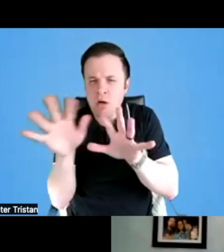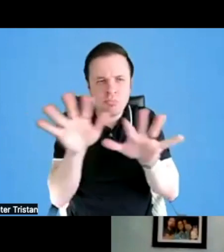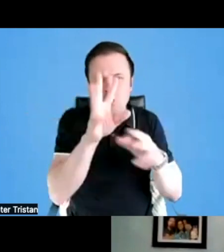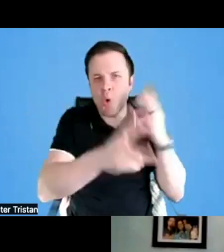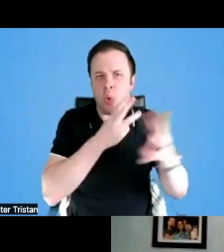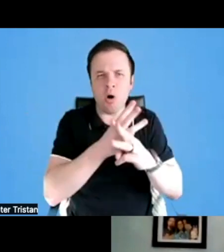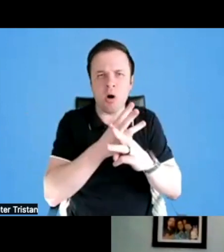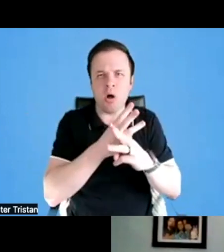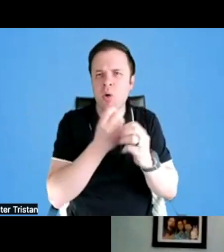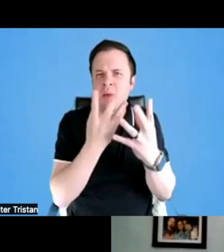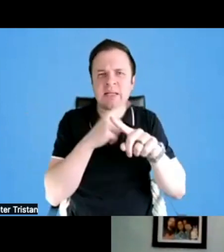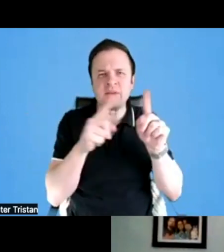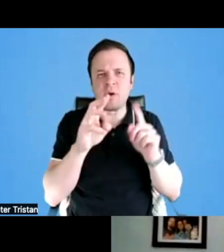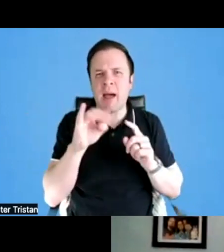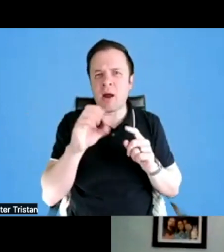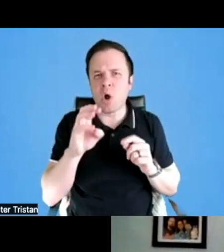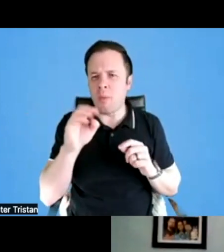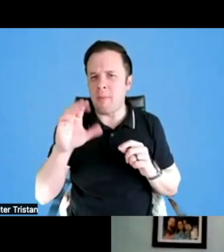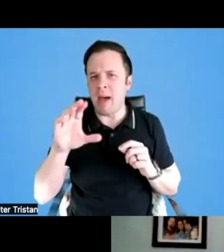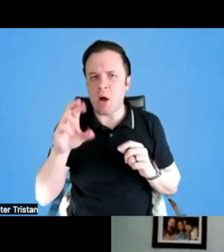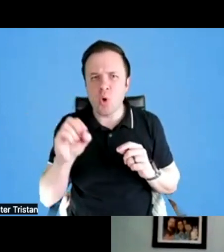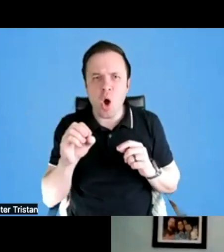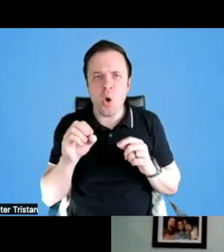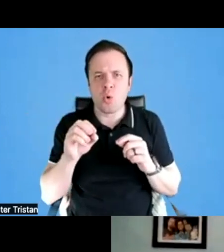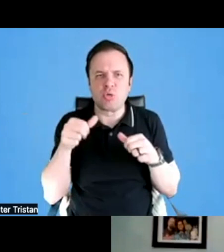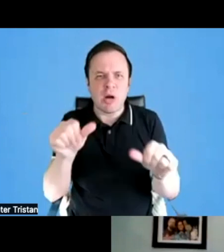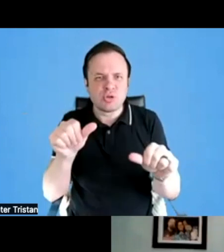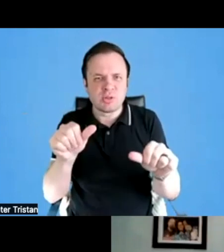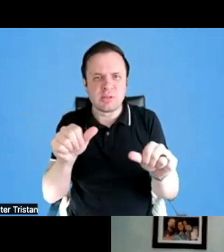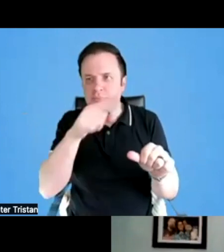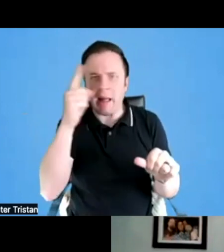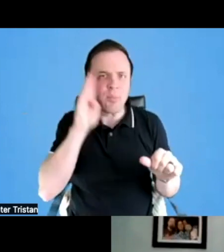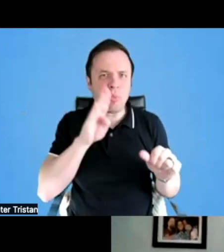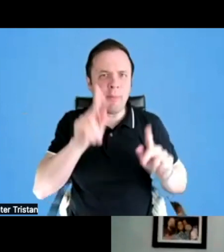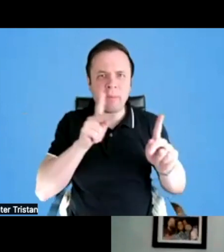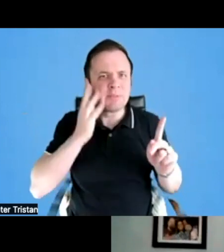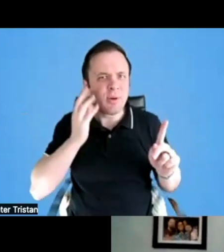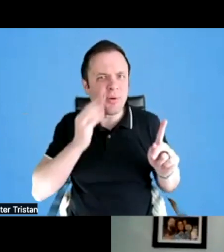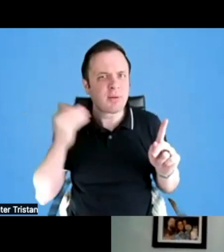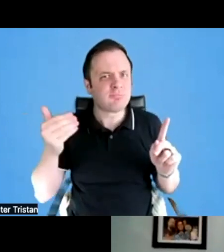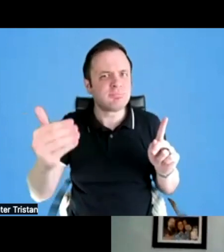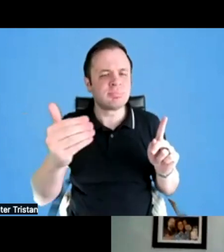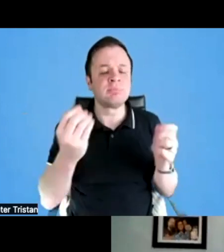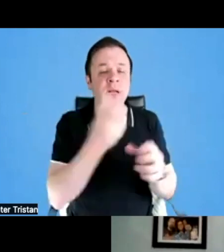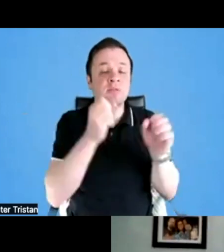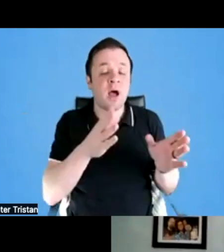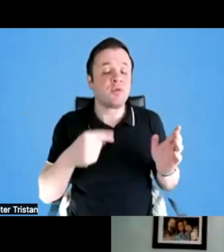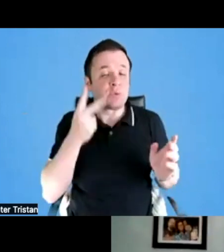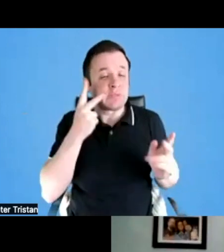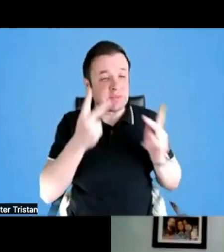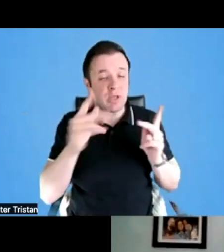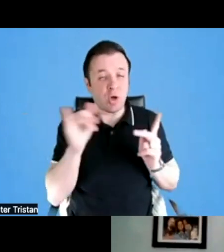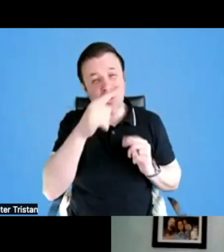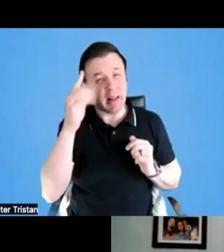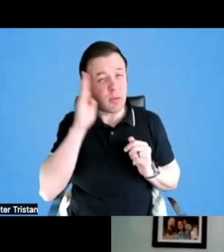of its micro and macro aggressions as Black and Brown people. And so they are also, many of the survivors that we're seeing are also Black and Brown people.